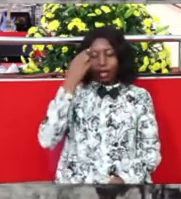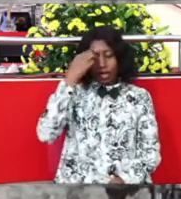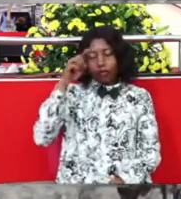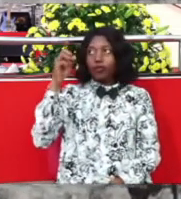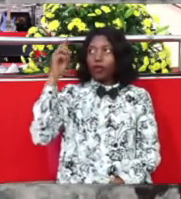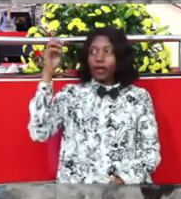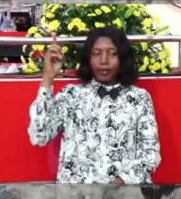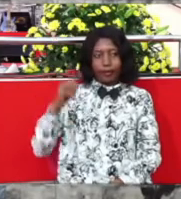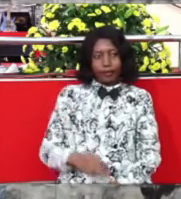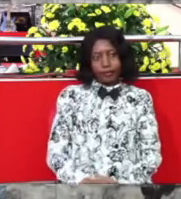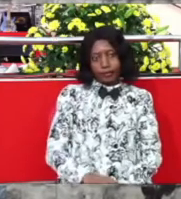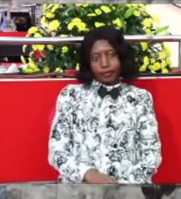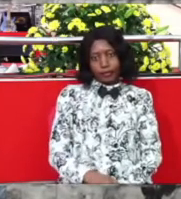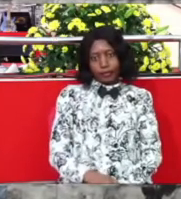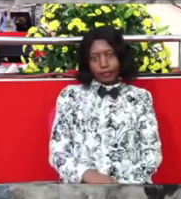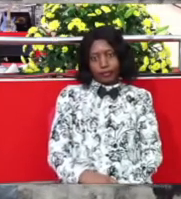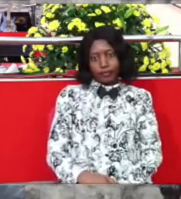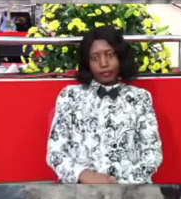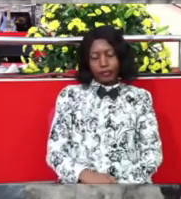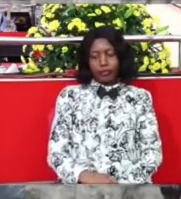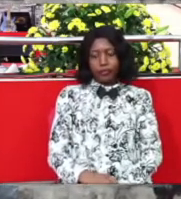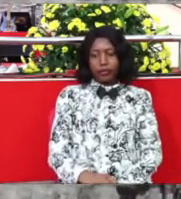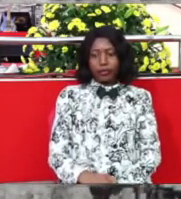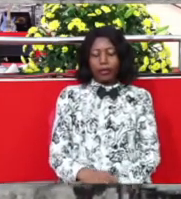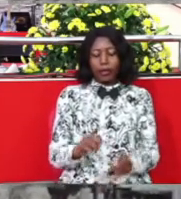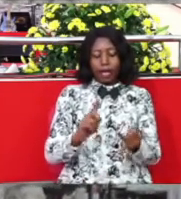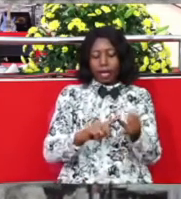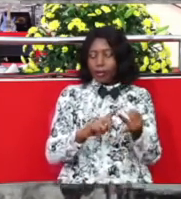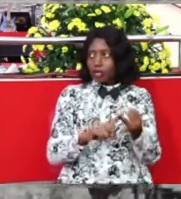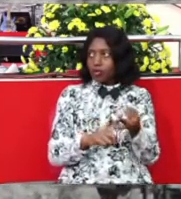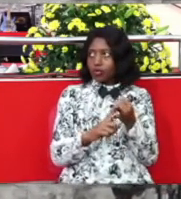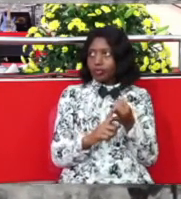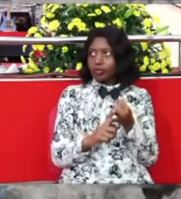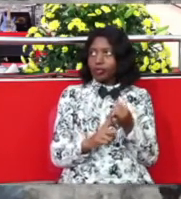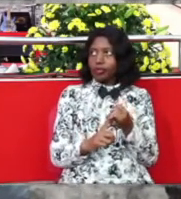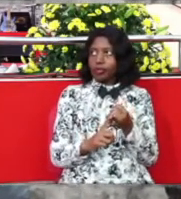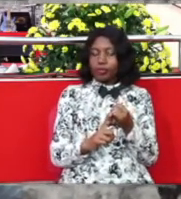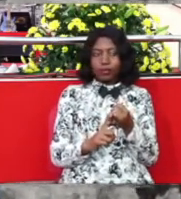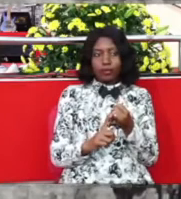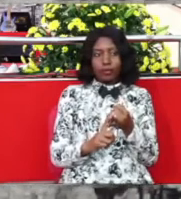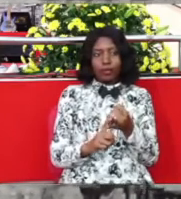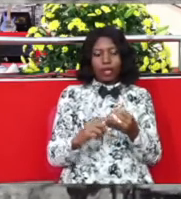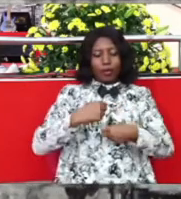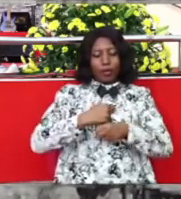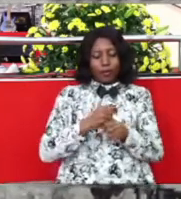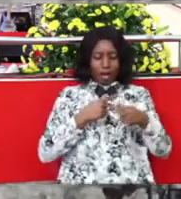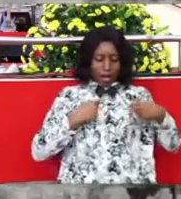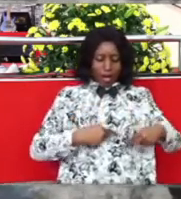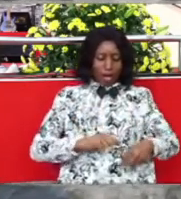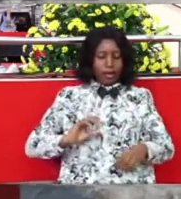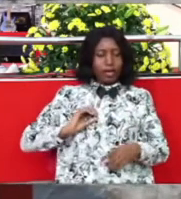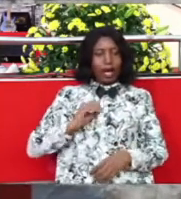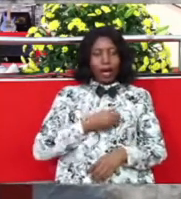moyo wako ukaweze kuwa mahali ambapo Mungu anaweza ishi. Number two, how do we make our hearts a dwelling place of